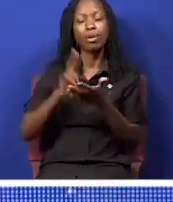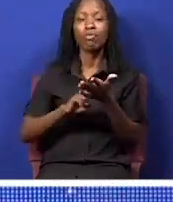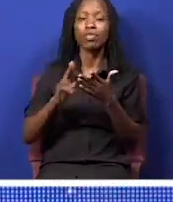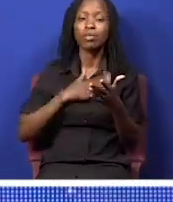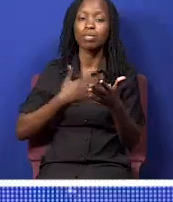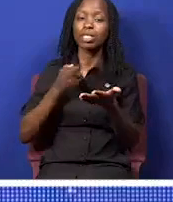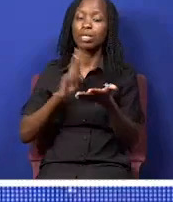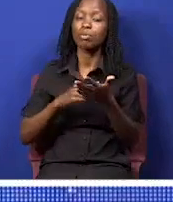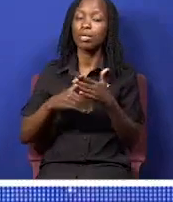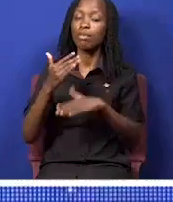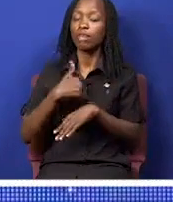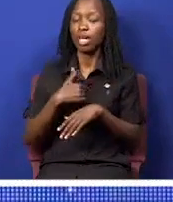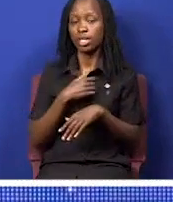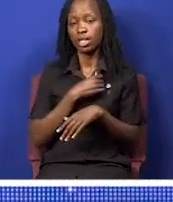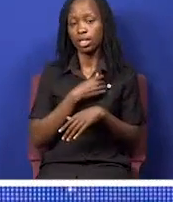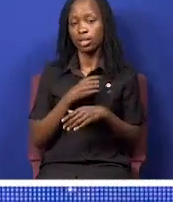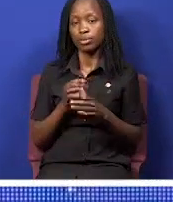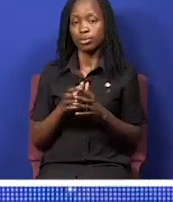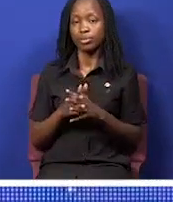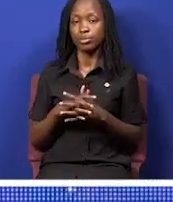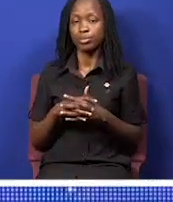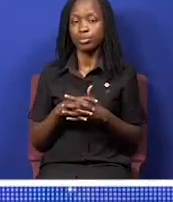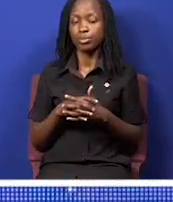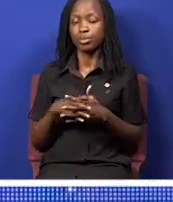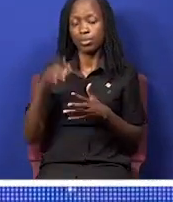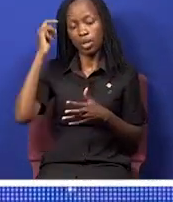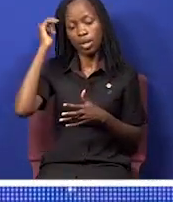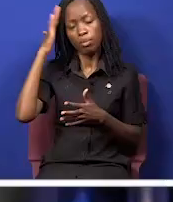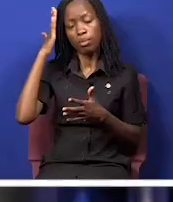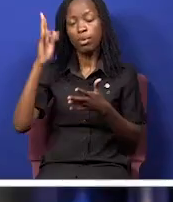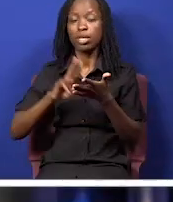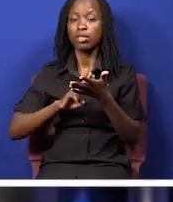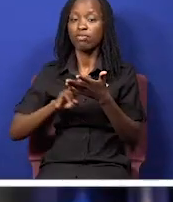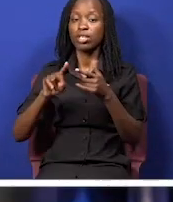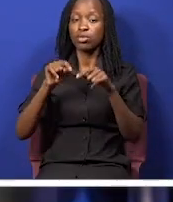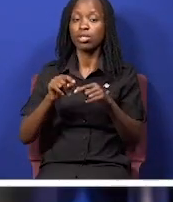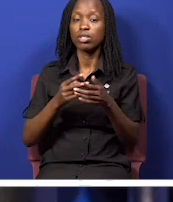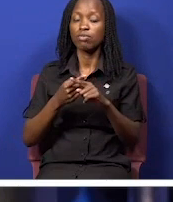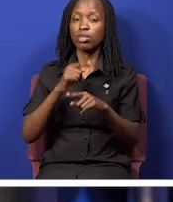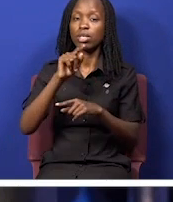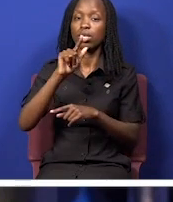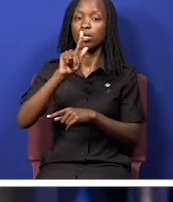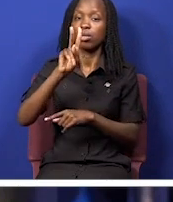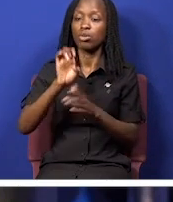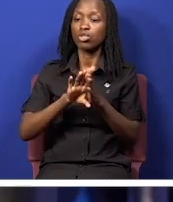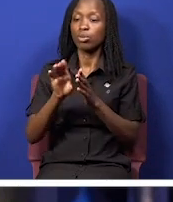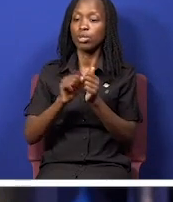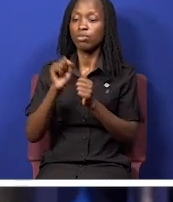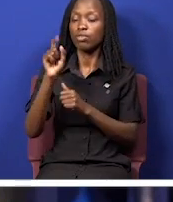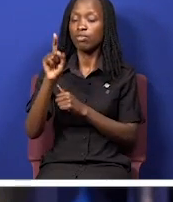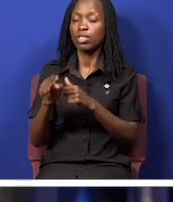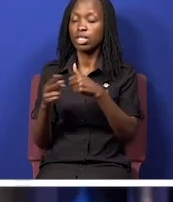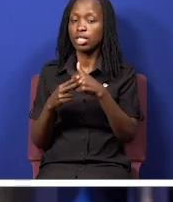repeat after us as Joshua takes us through it. Our memory verse today comes from Luke chapter 15,